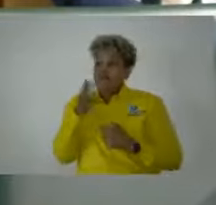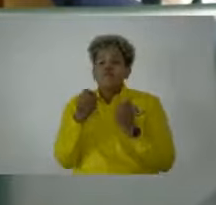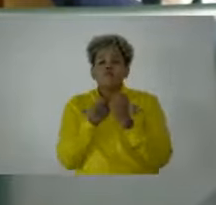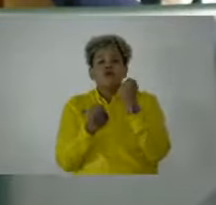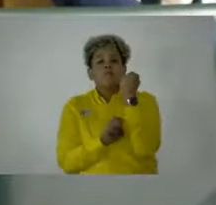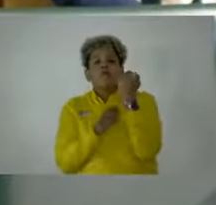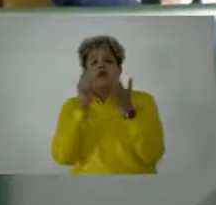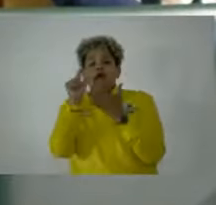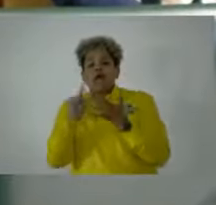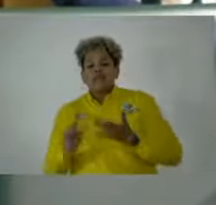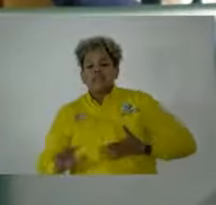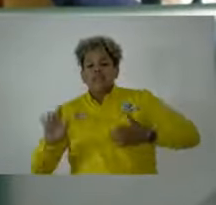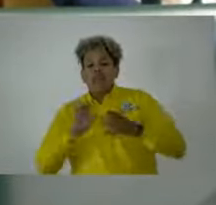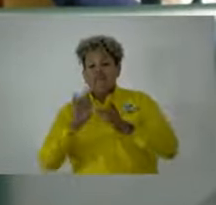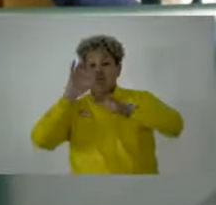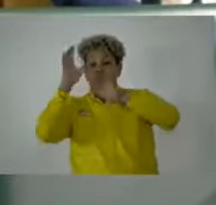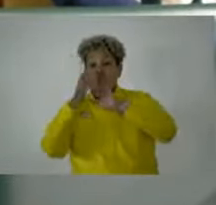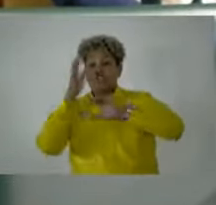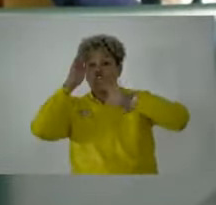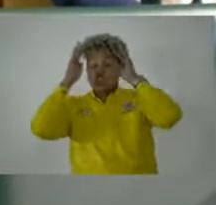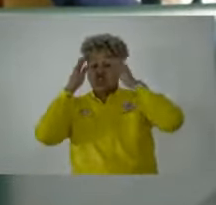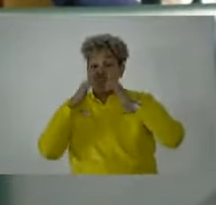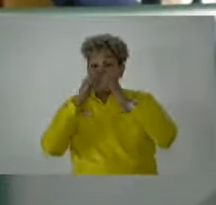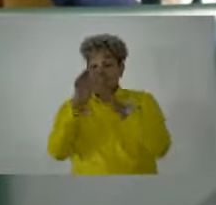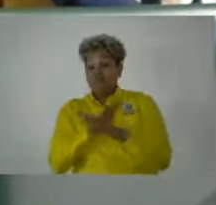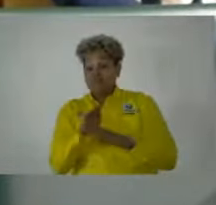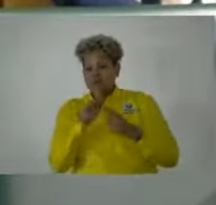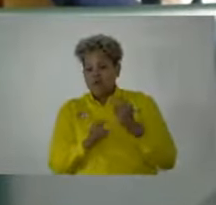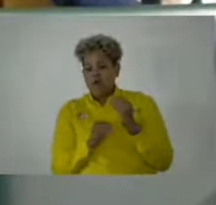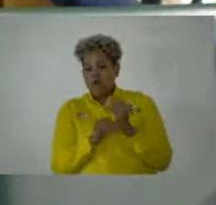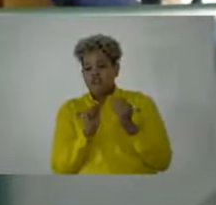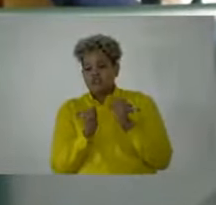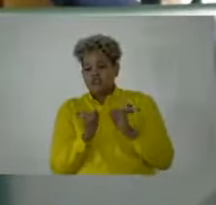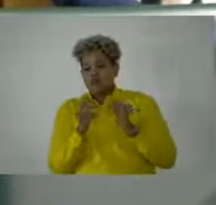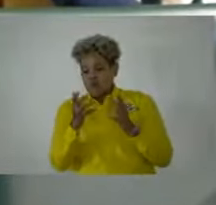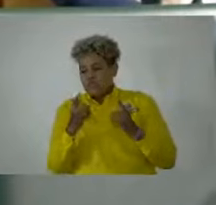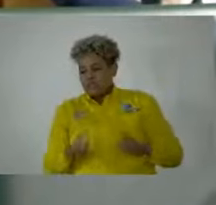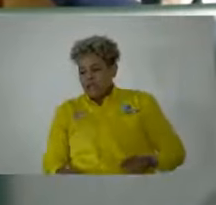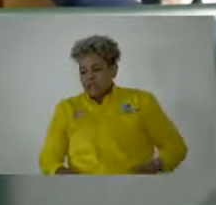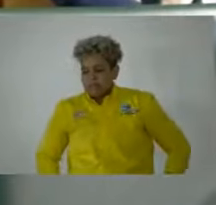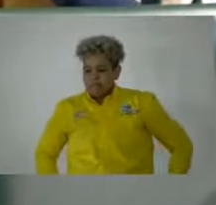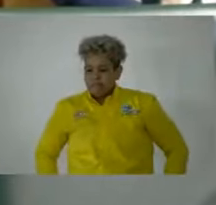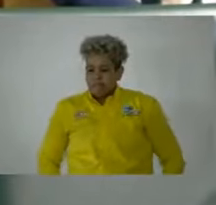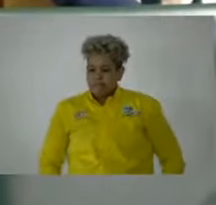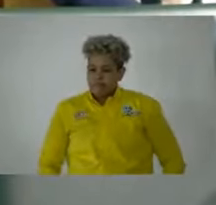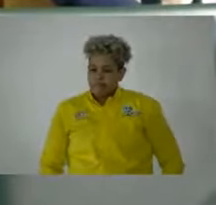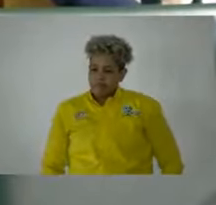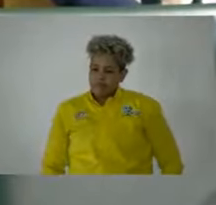and incentivize the cultural and creative industries and sports.